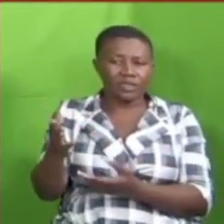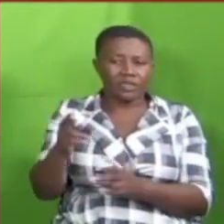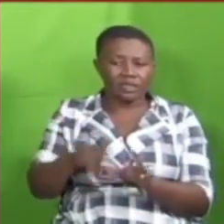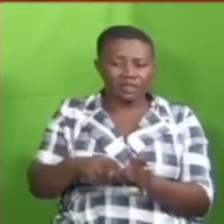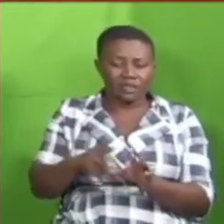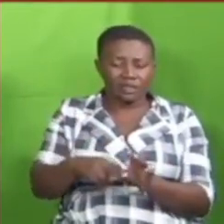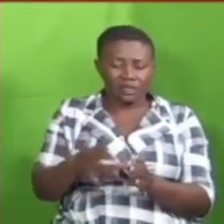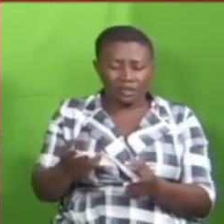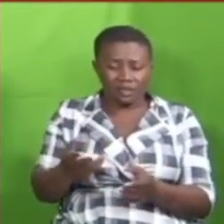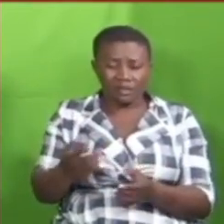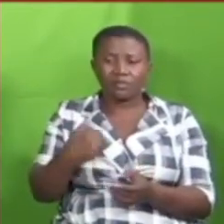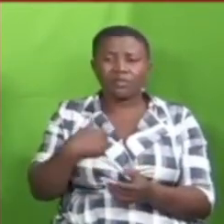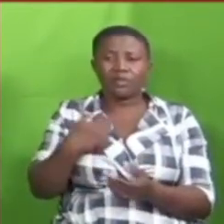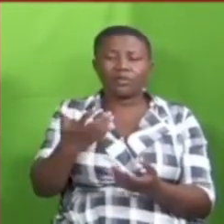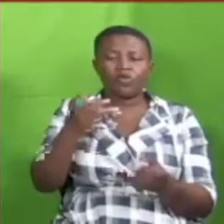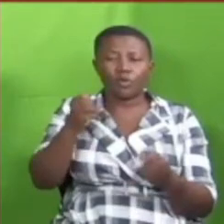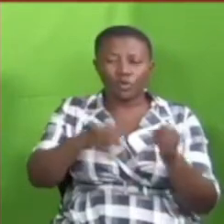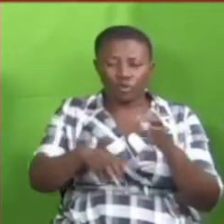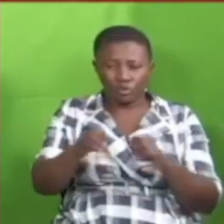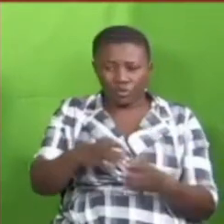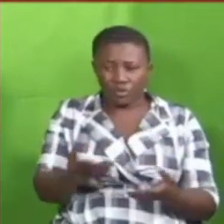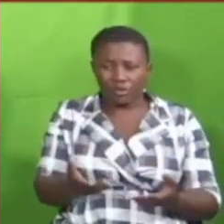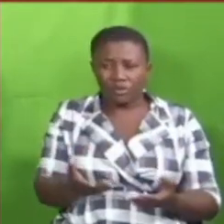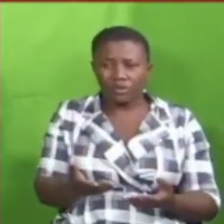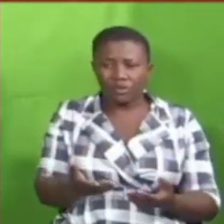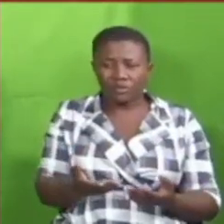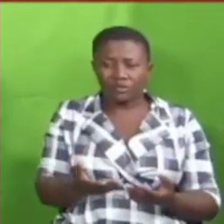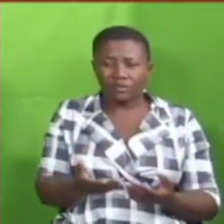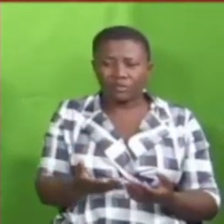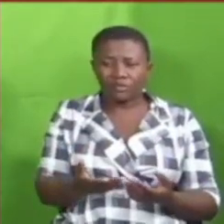I also want to contribute. So